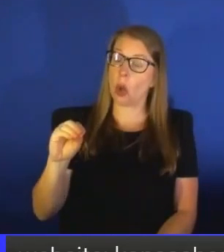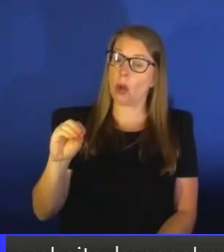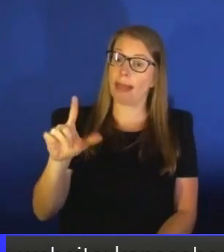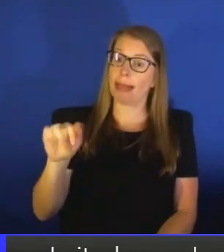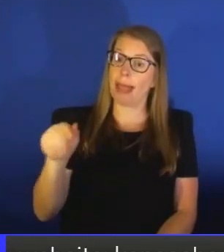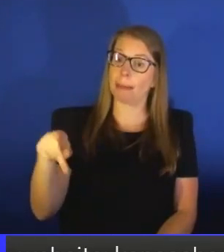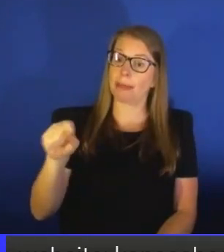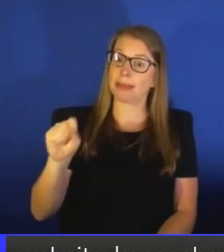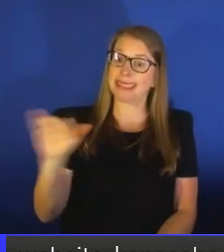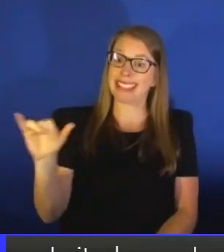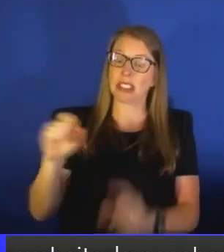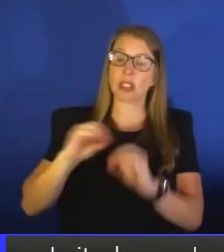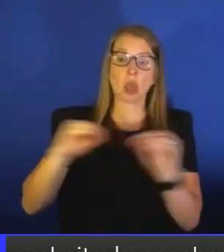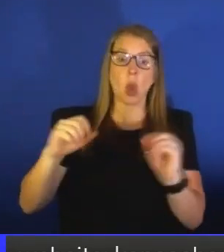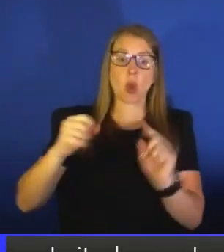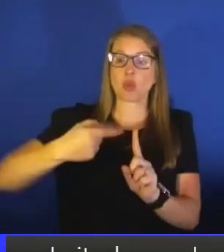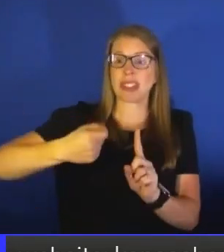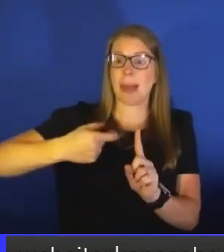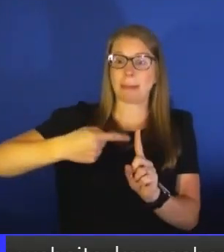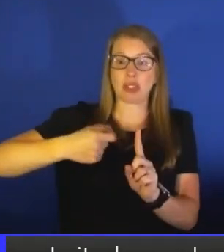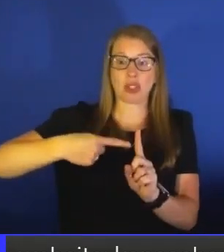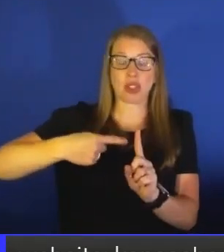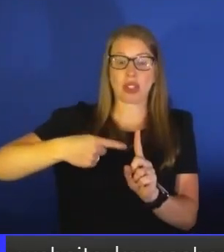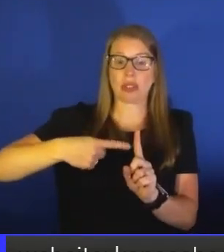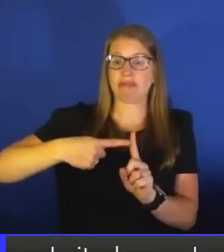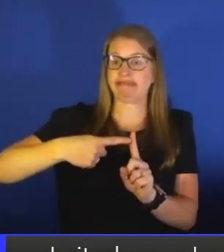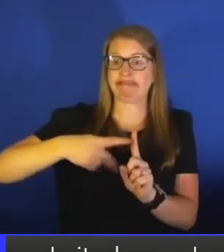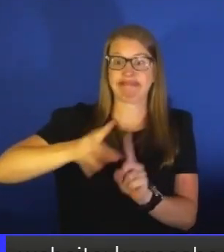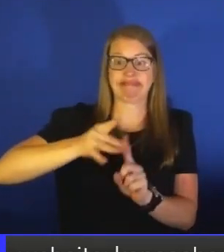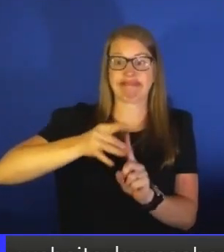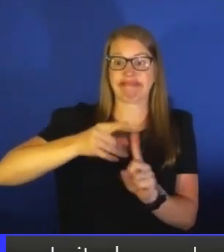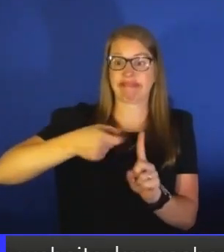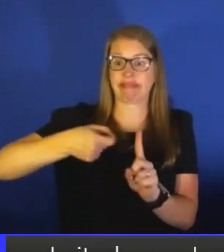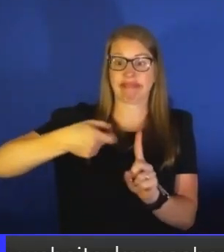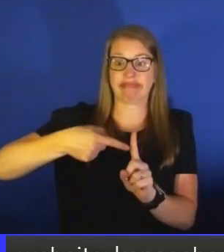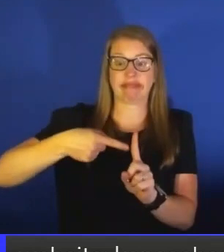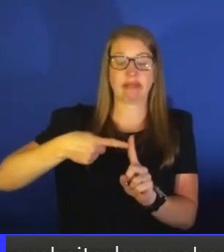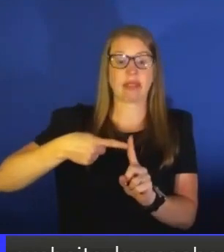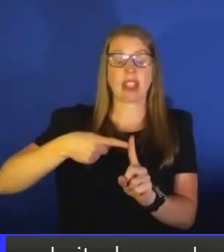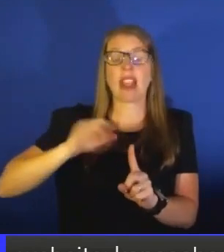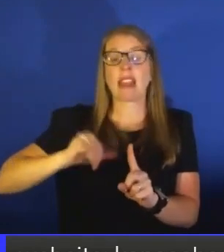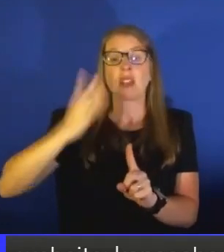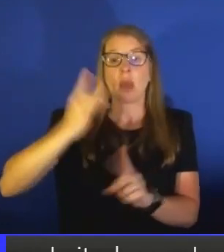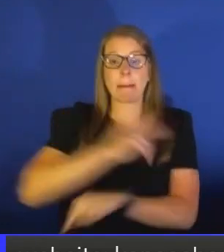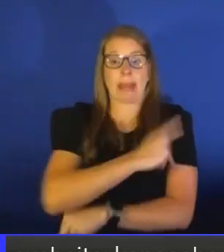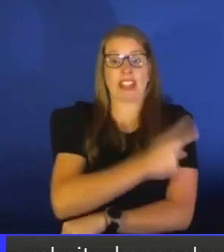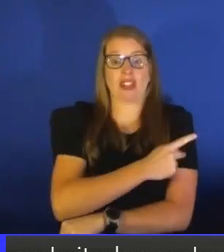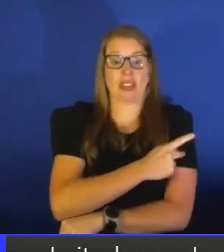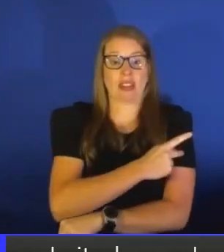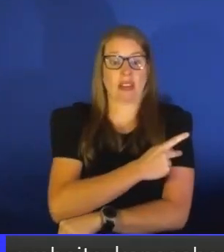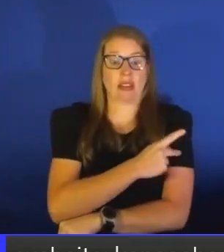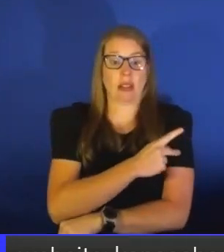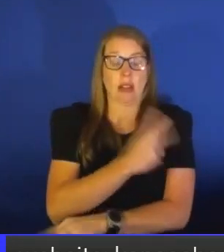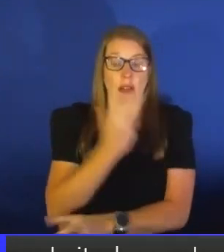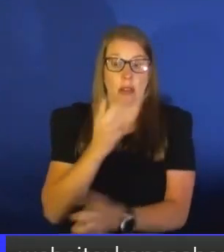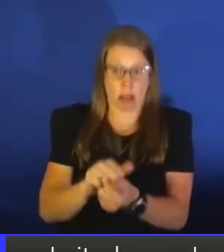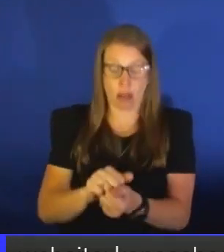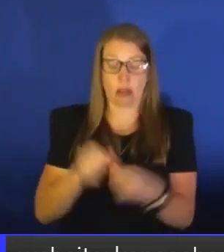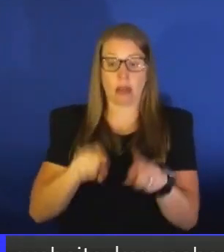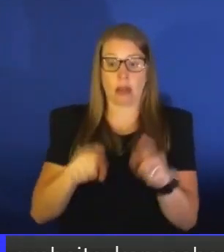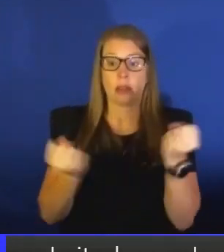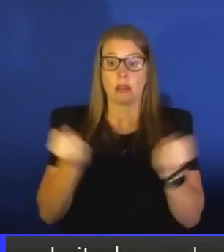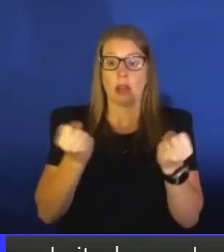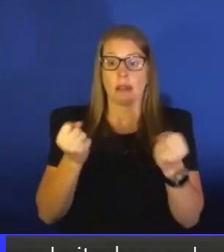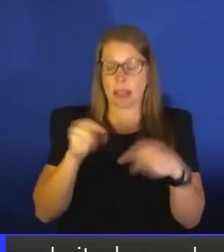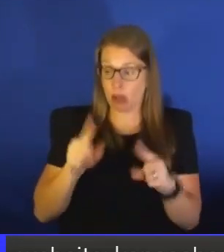receptor, and there's a few different other variations, but this is why those patients are fallen asleep, driving during conversations.